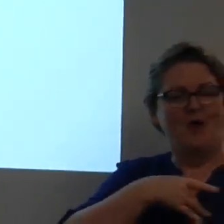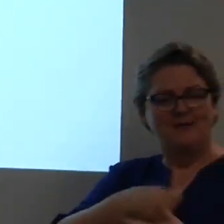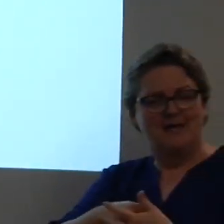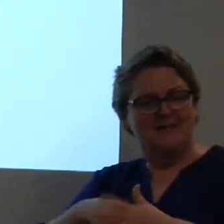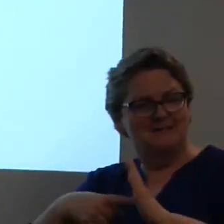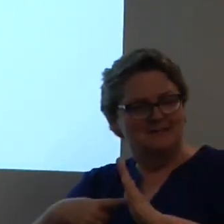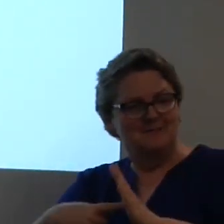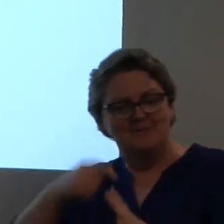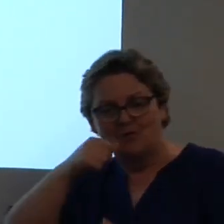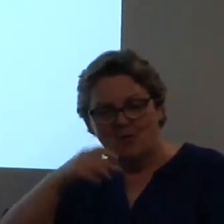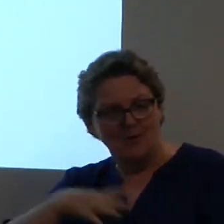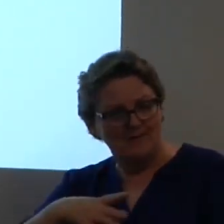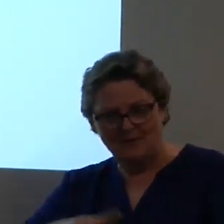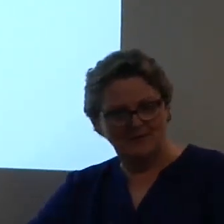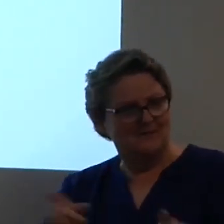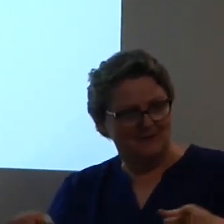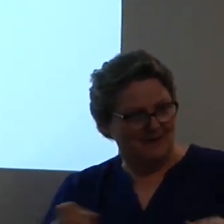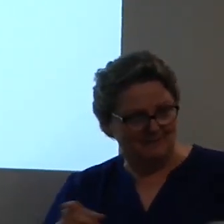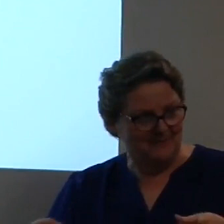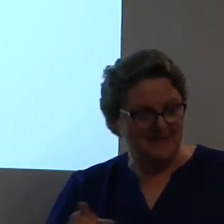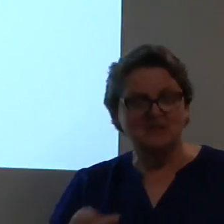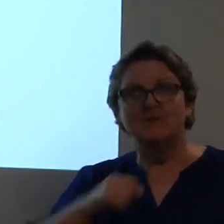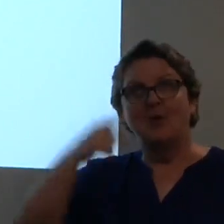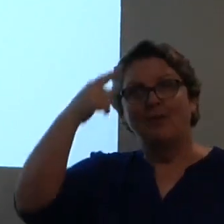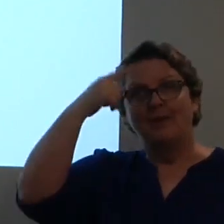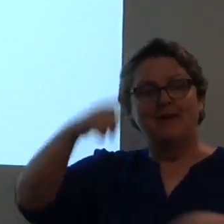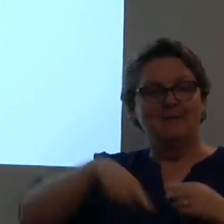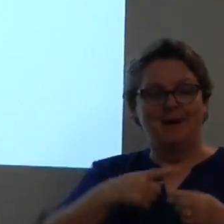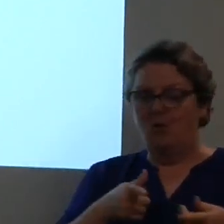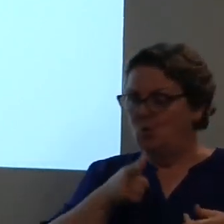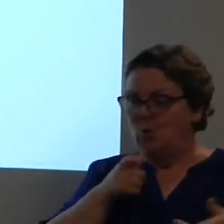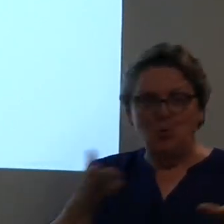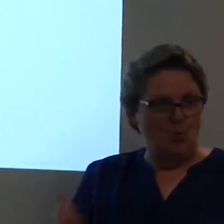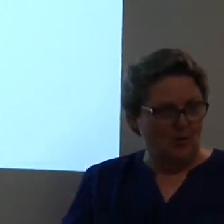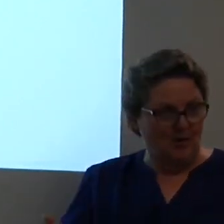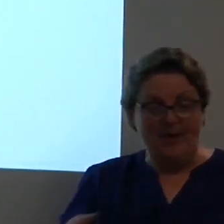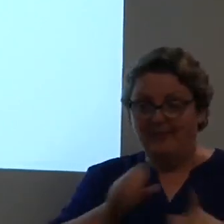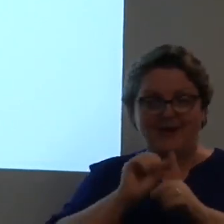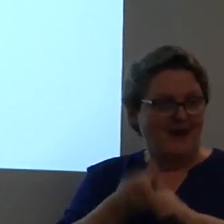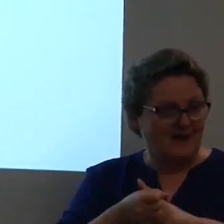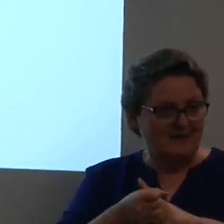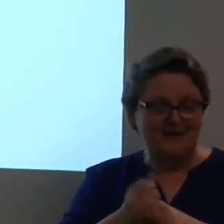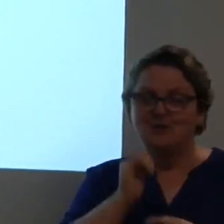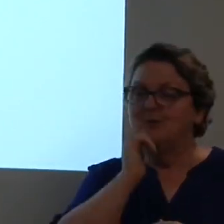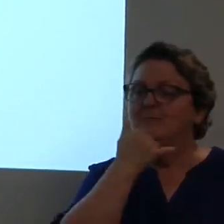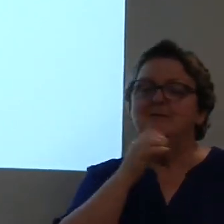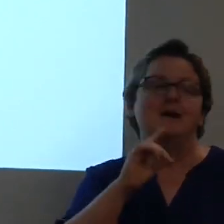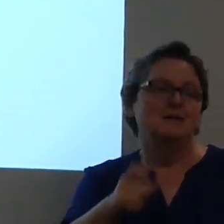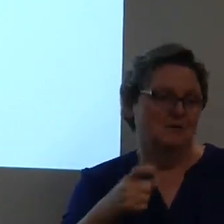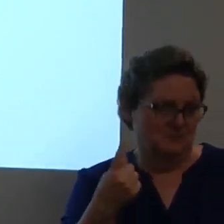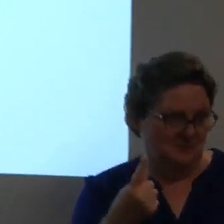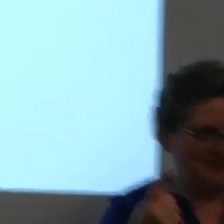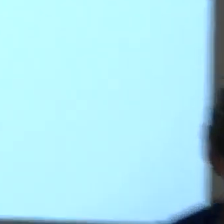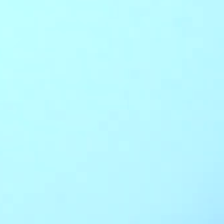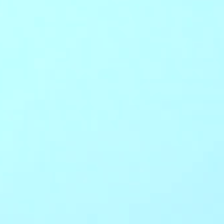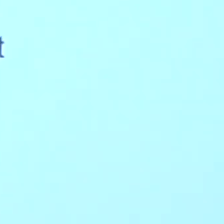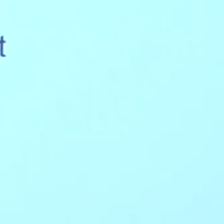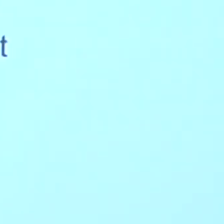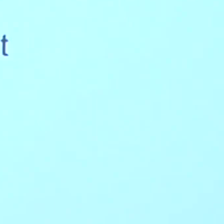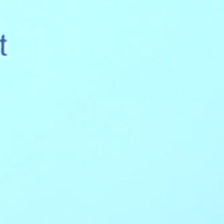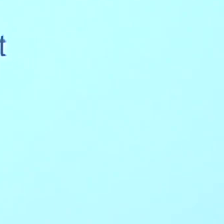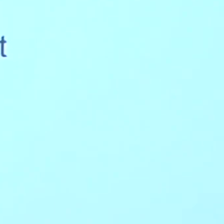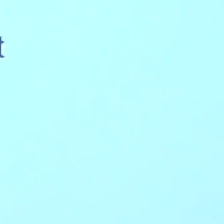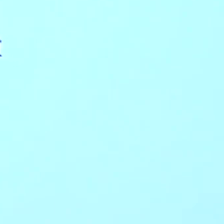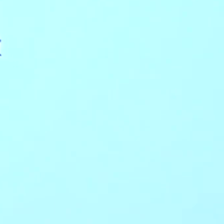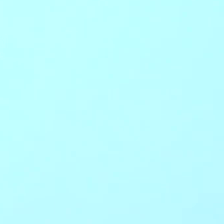on your gender. And so if you don't think about context, right, you might misdiagnose somebody. So there's lots of great reasons, even if